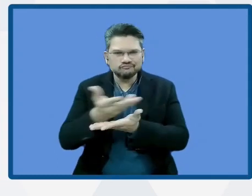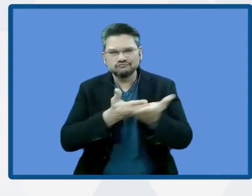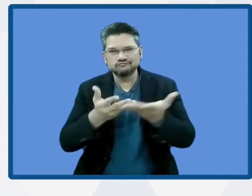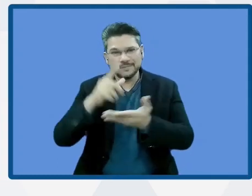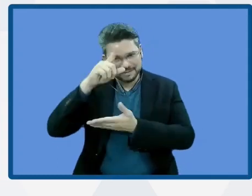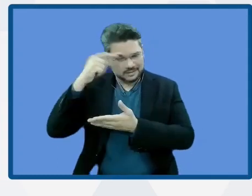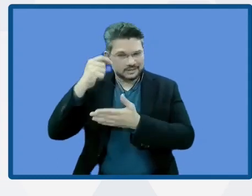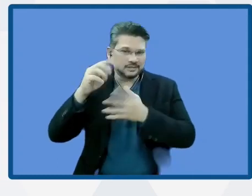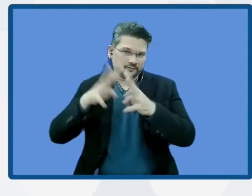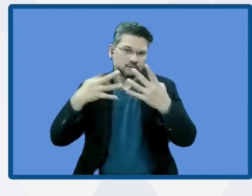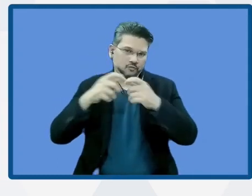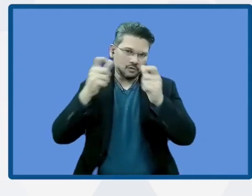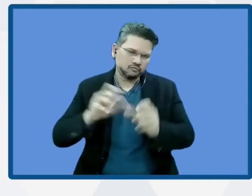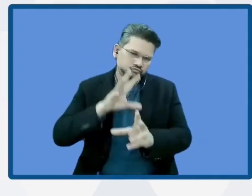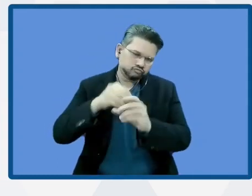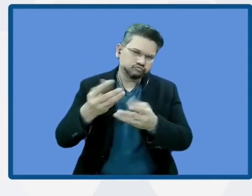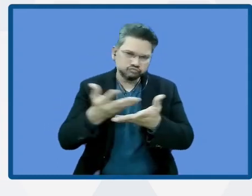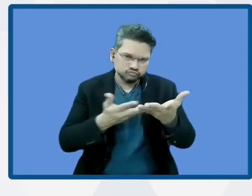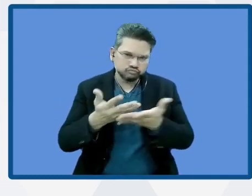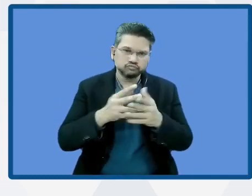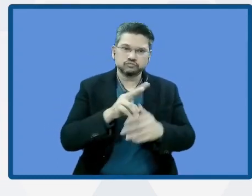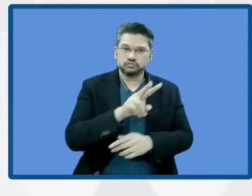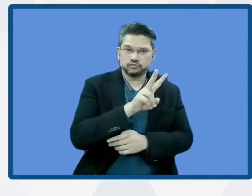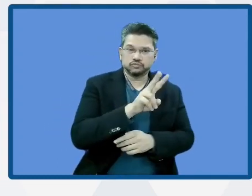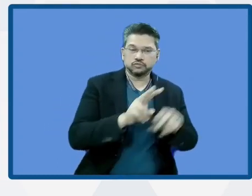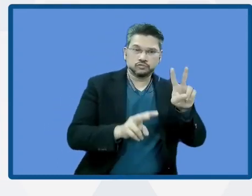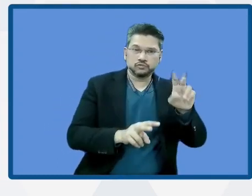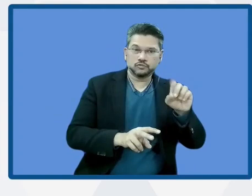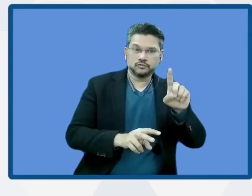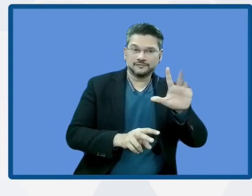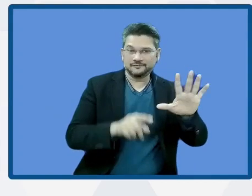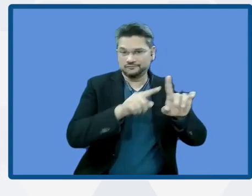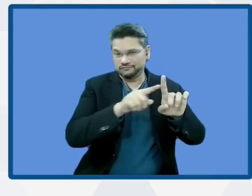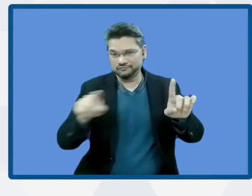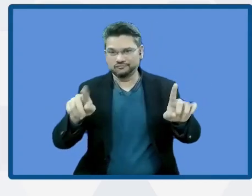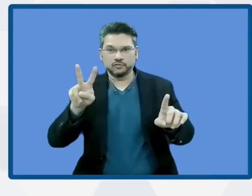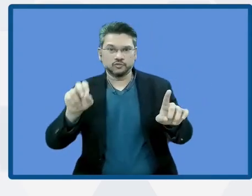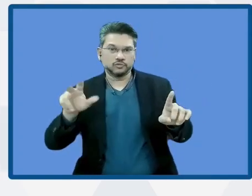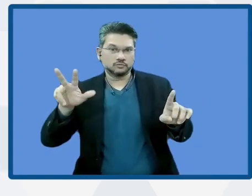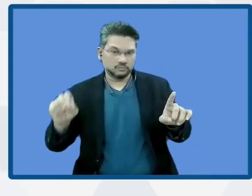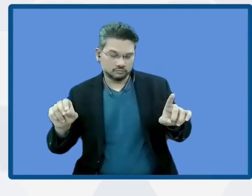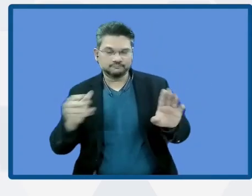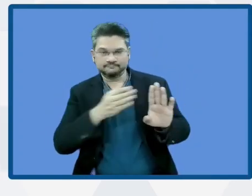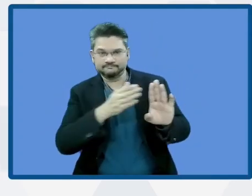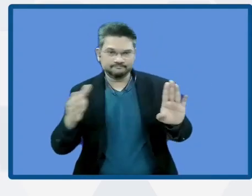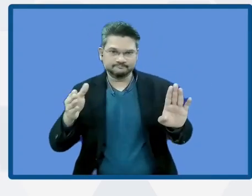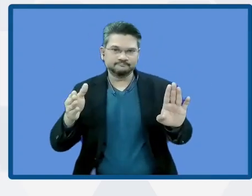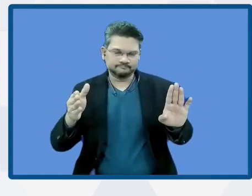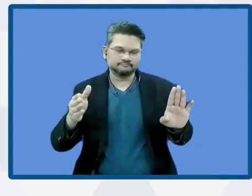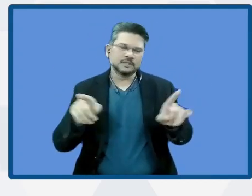2015-2030, and it also embraces the global platform that is held every 4 years in Geneva.